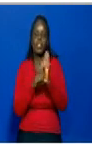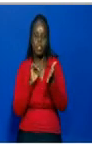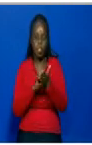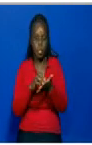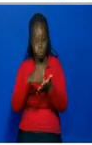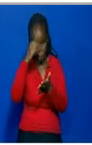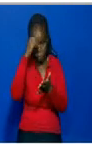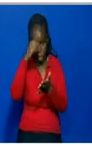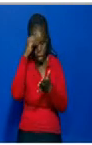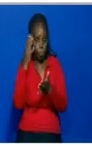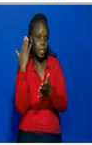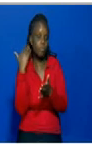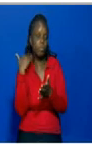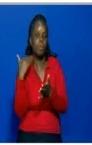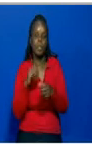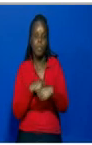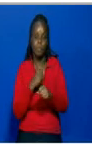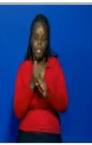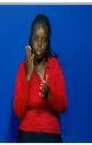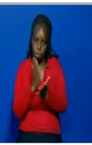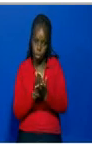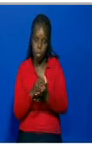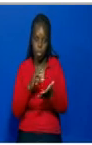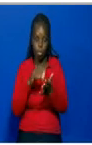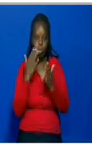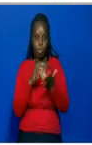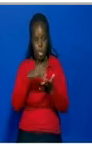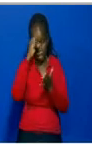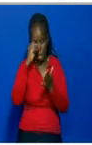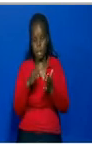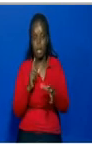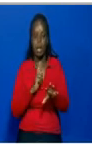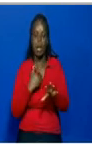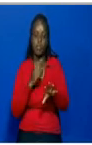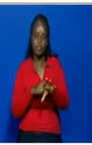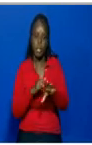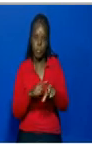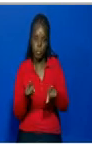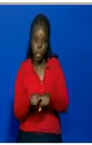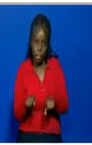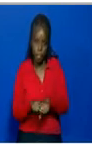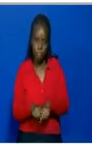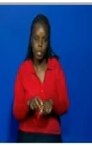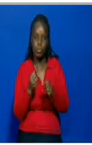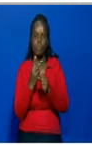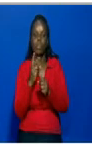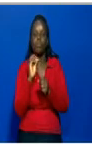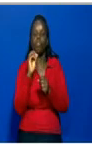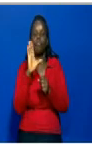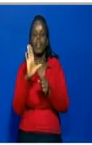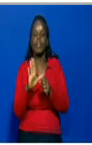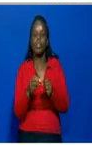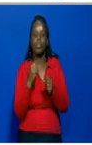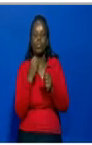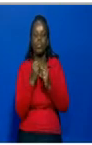had before, so again, do make sure that your young learner makes time for that. At 12:05 all the way to